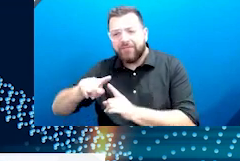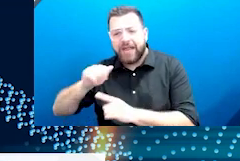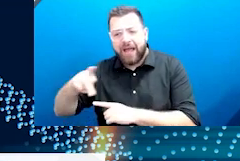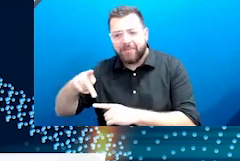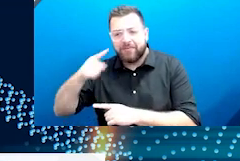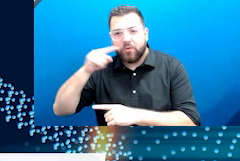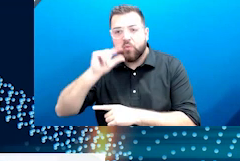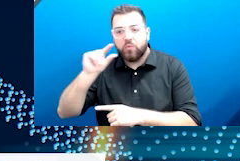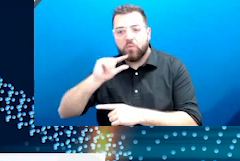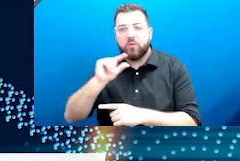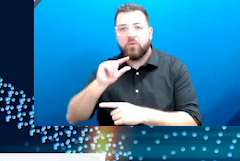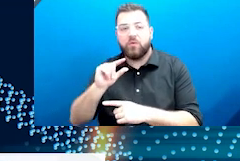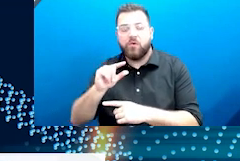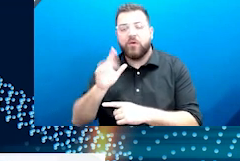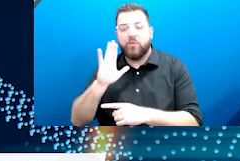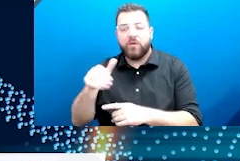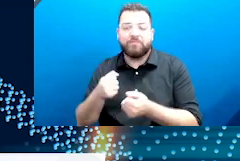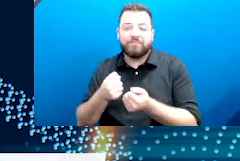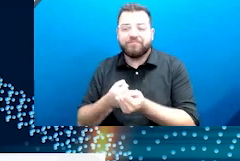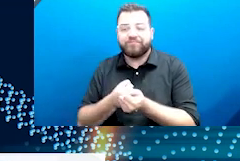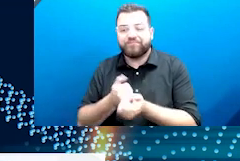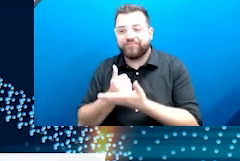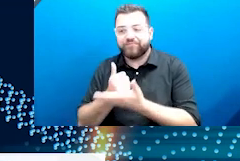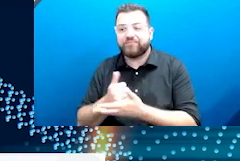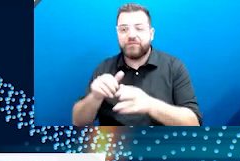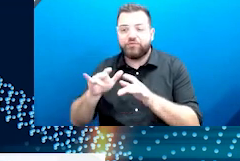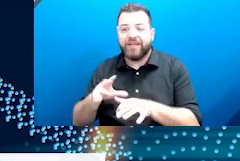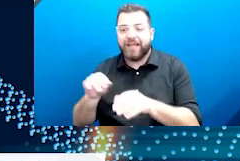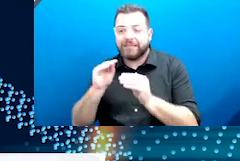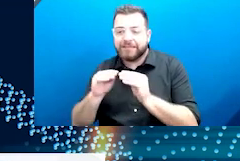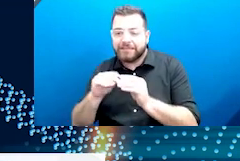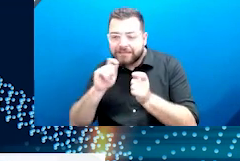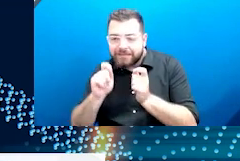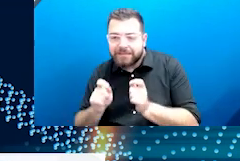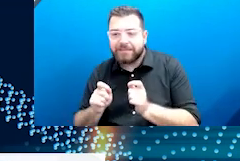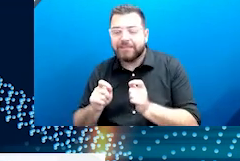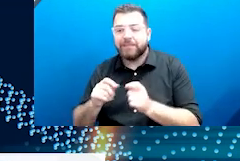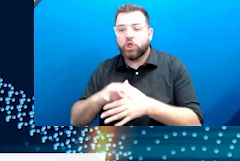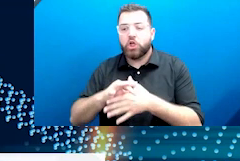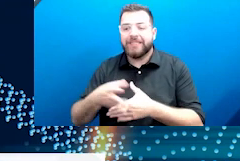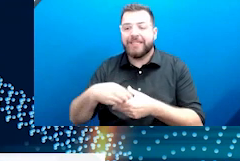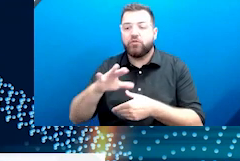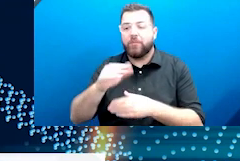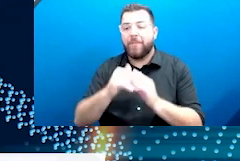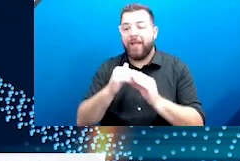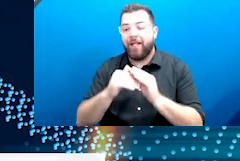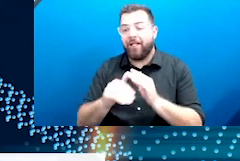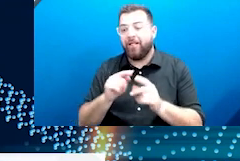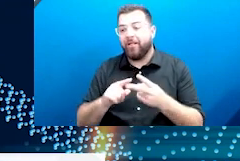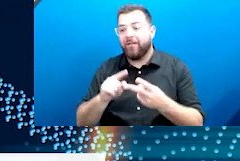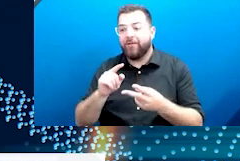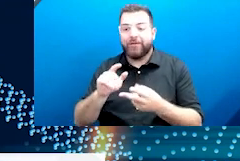Workspace, and it's going to help to write and refine content that's in your Gmail, in your Google Docs,